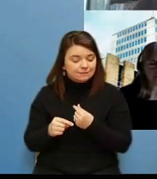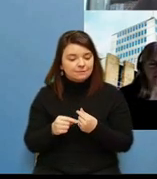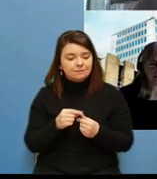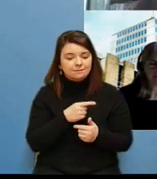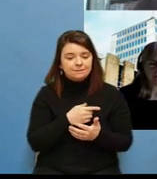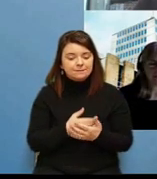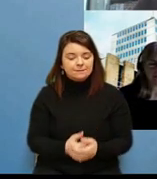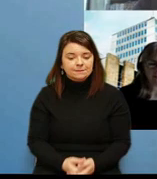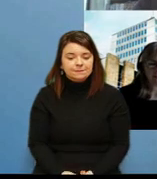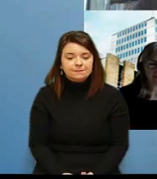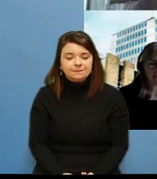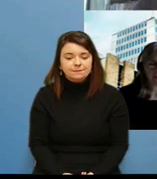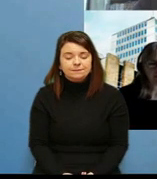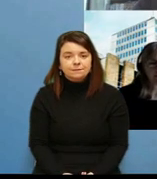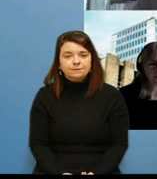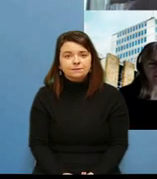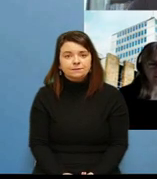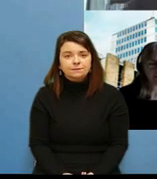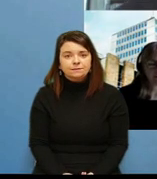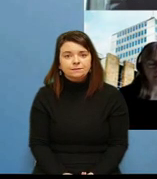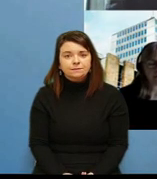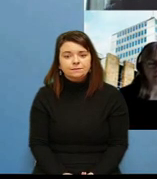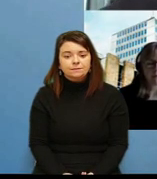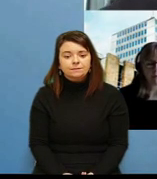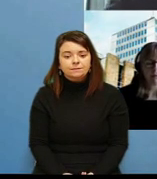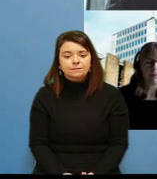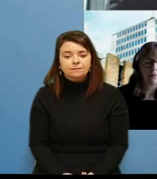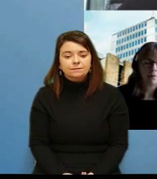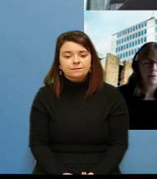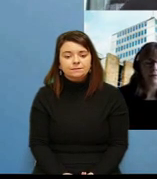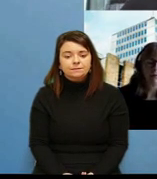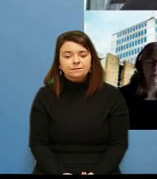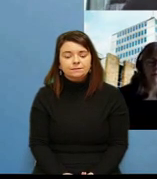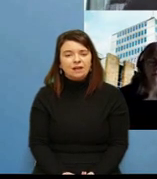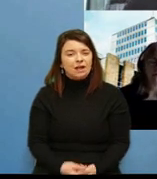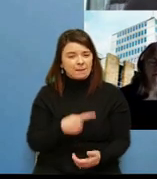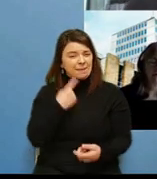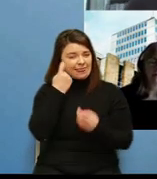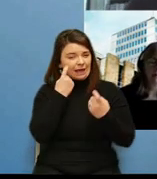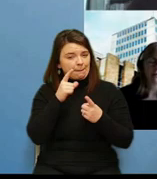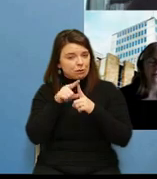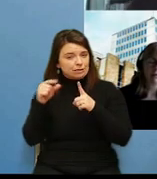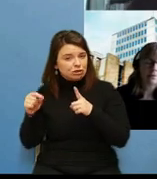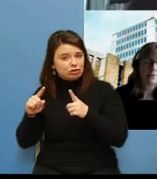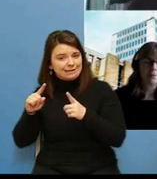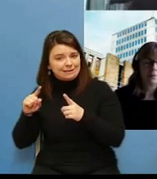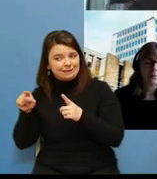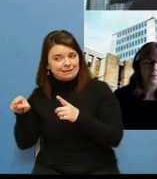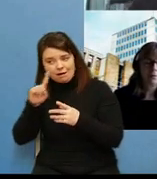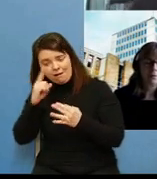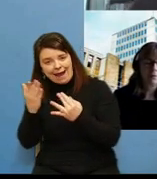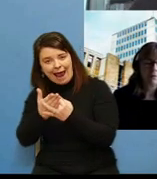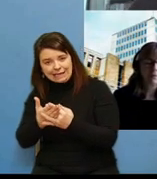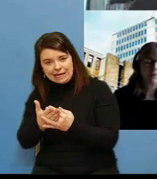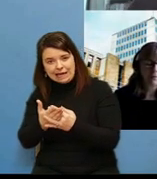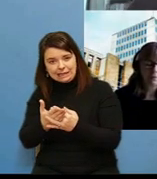several reactions in terms of making sure we think about those who we maybe label as digitally